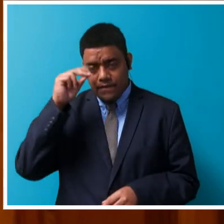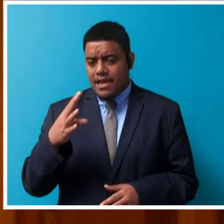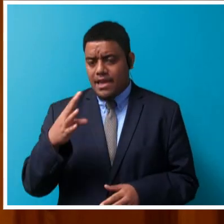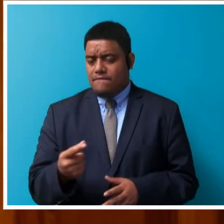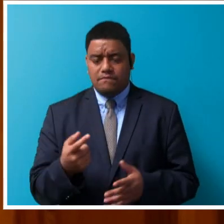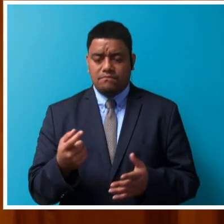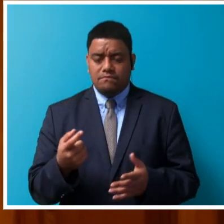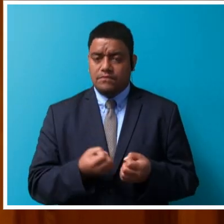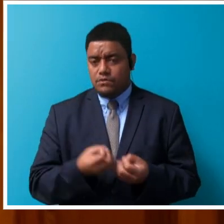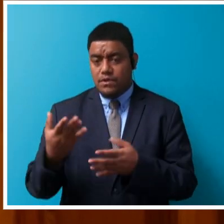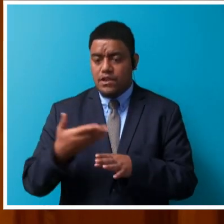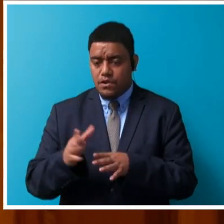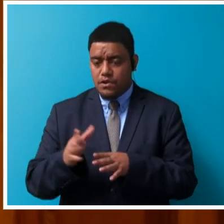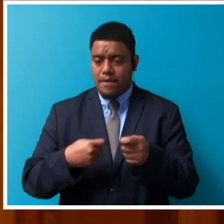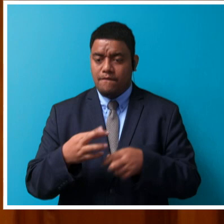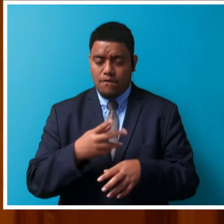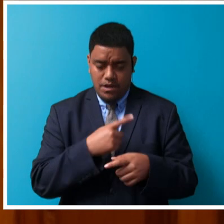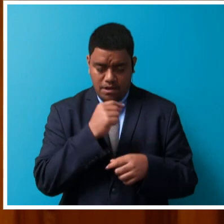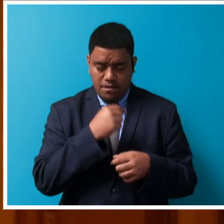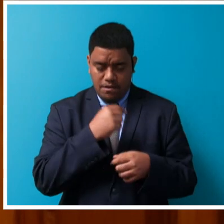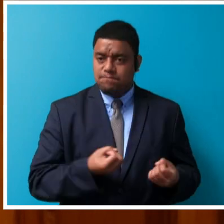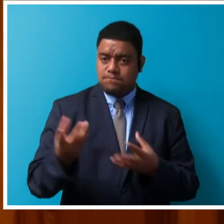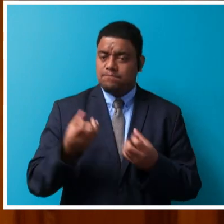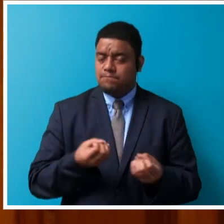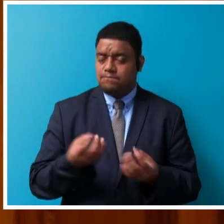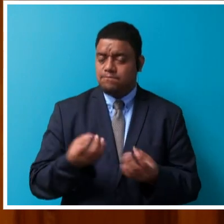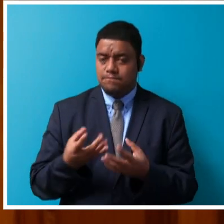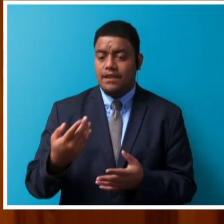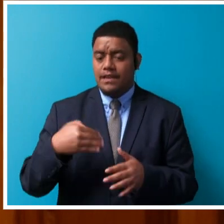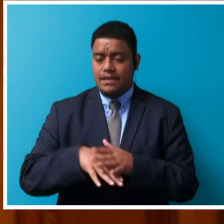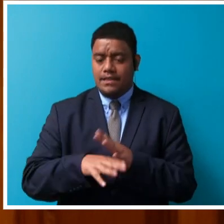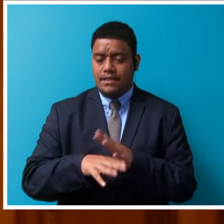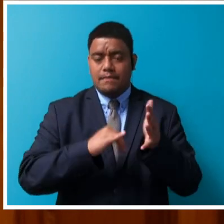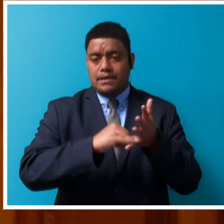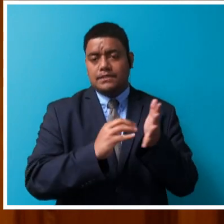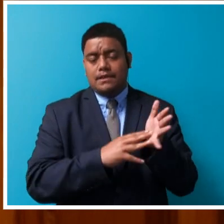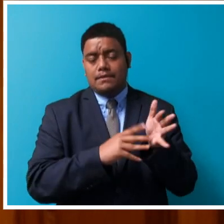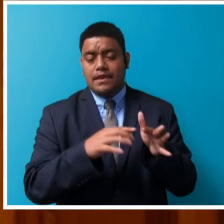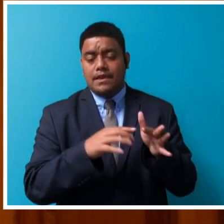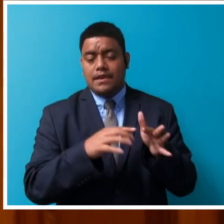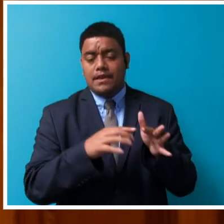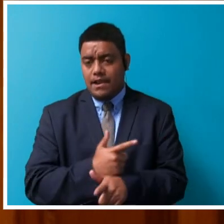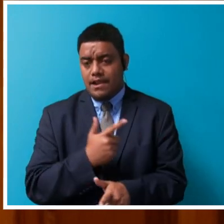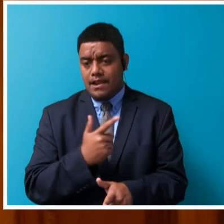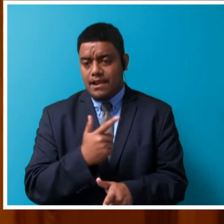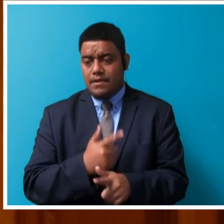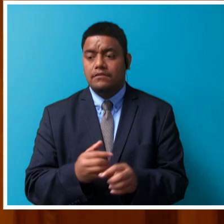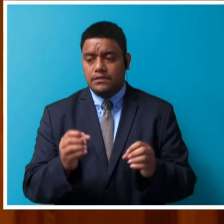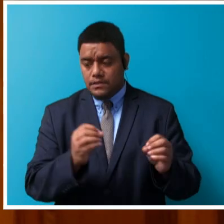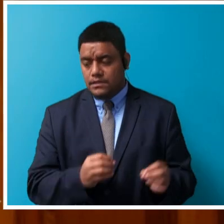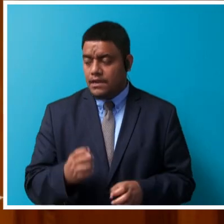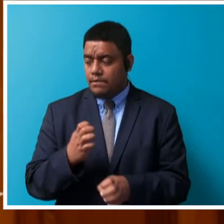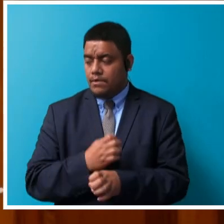agreement opens new markets for our producers and those in the MSME sector. Every labor mobility arrangement provides